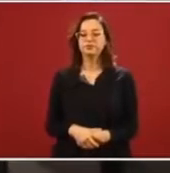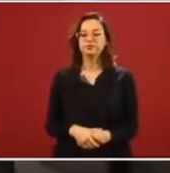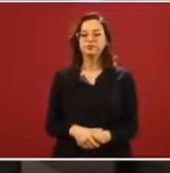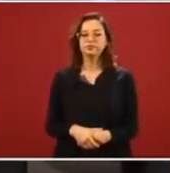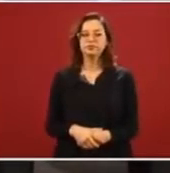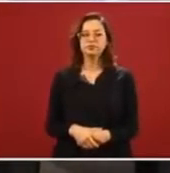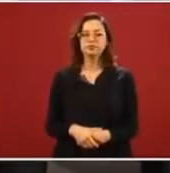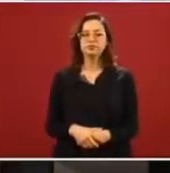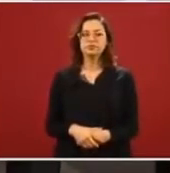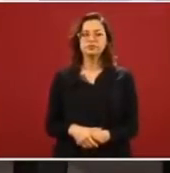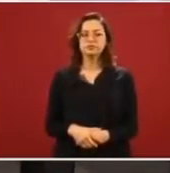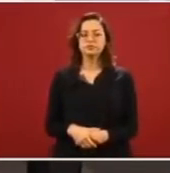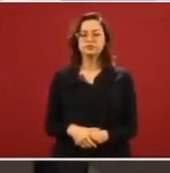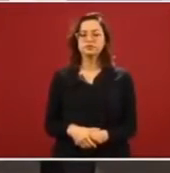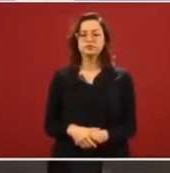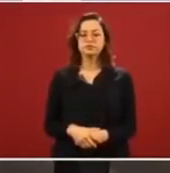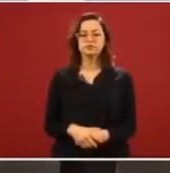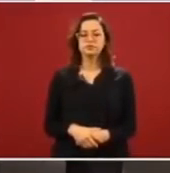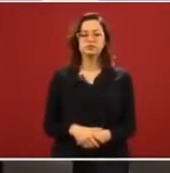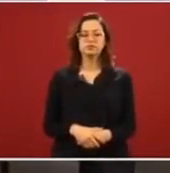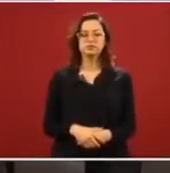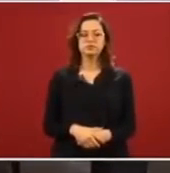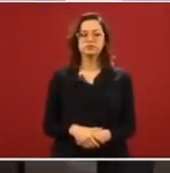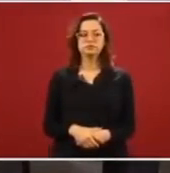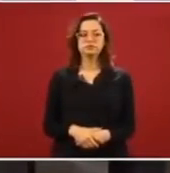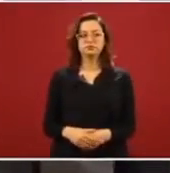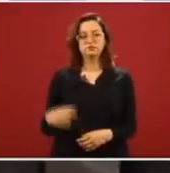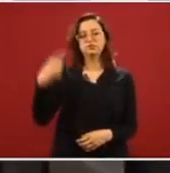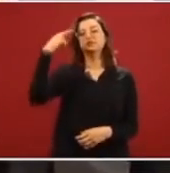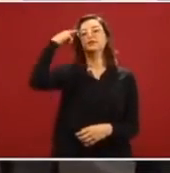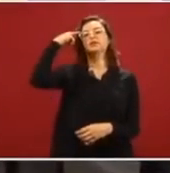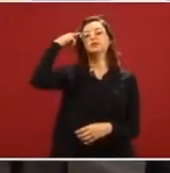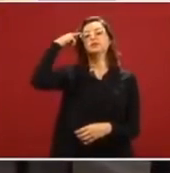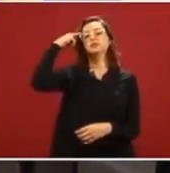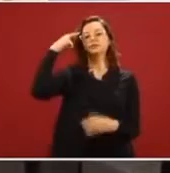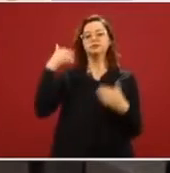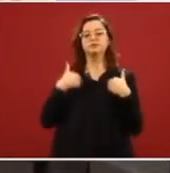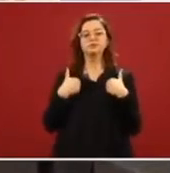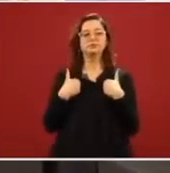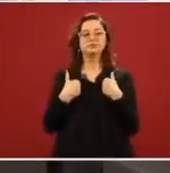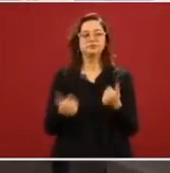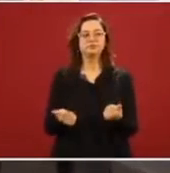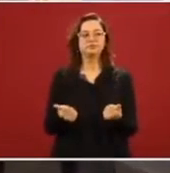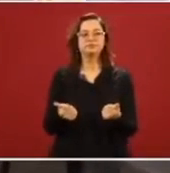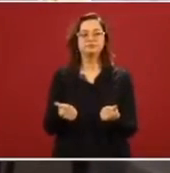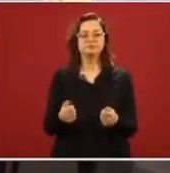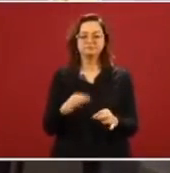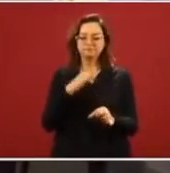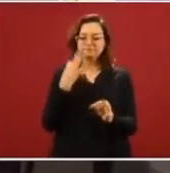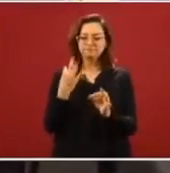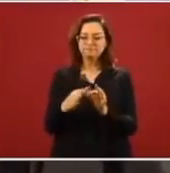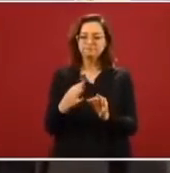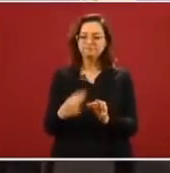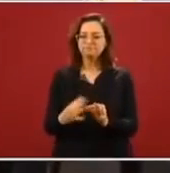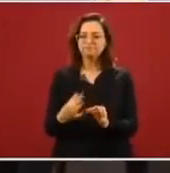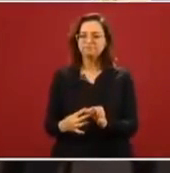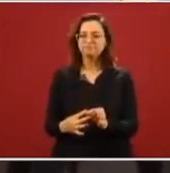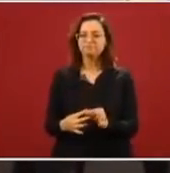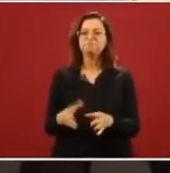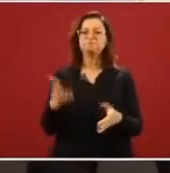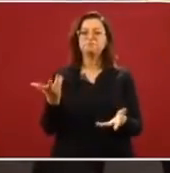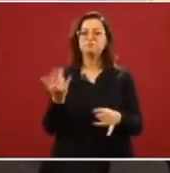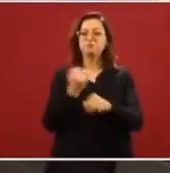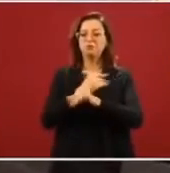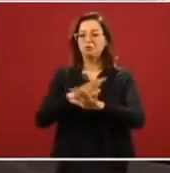Actuar de manera And we are going to consciente. behave in a conscientious No manner caer en la